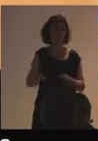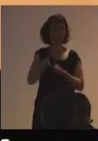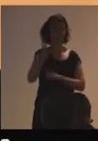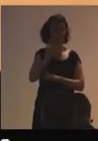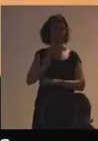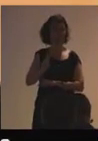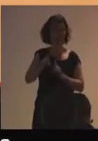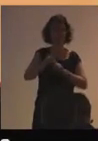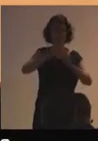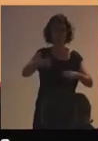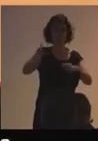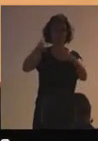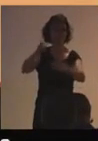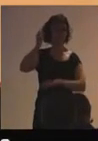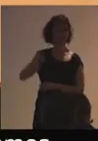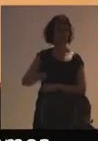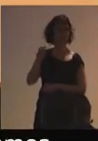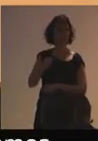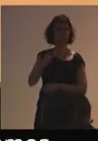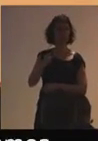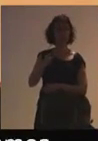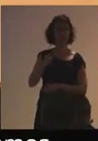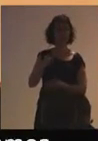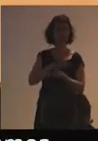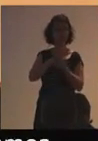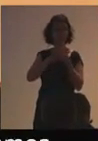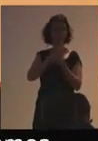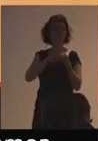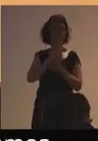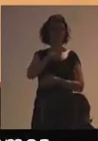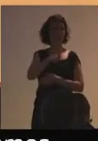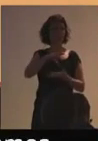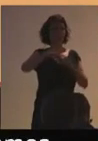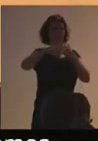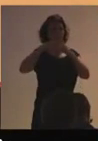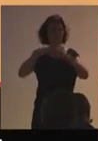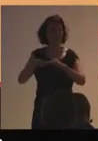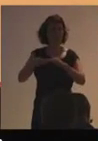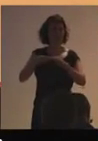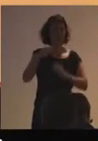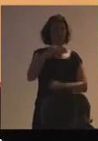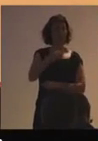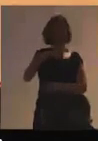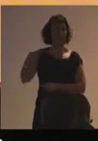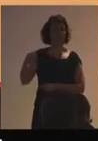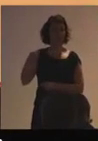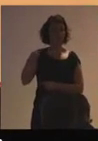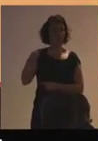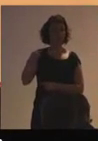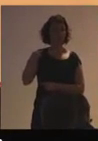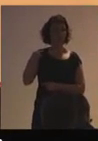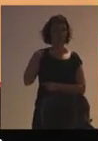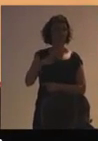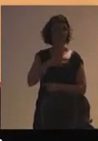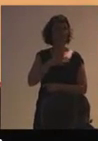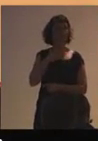When we look at desktop, every application that I've talked about is available. A port for the accessibility checker, the full version,